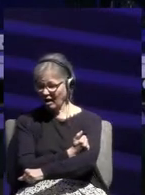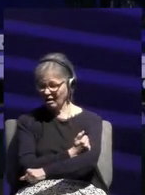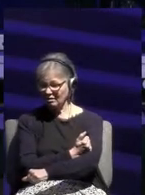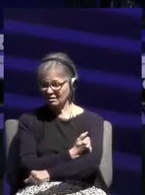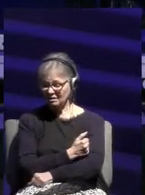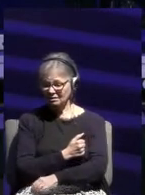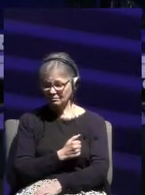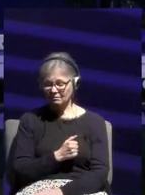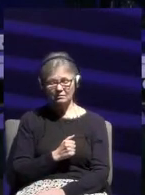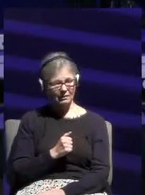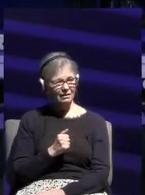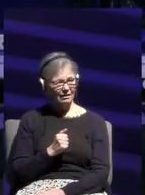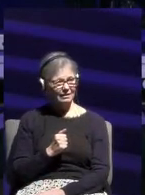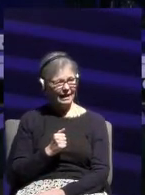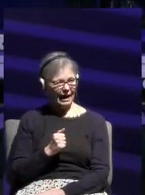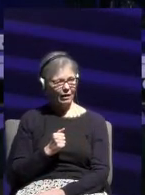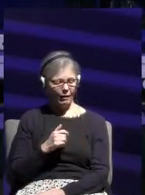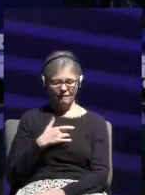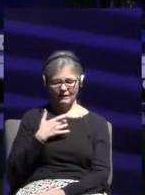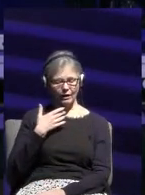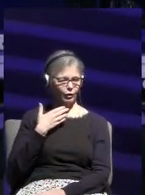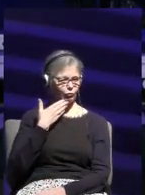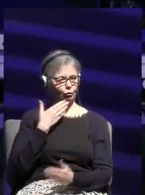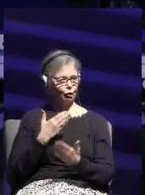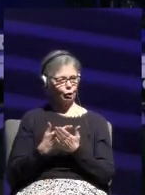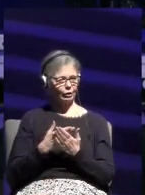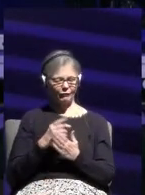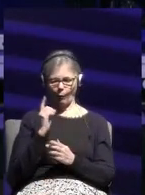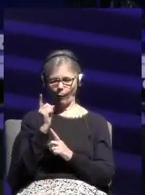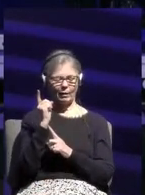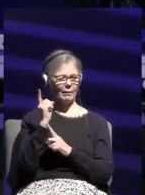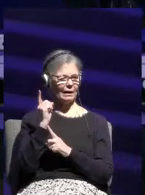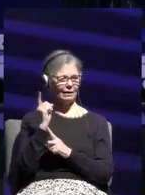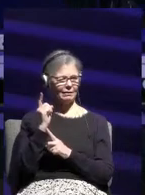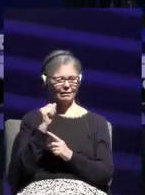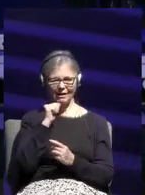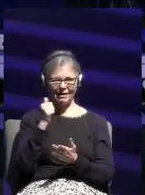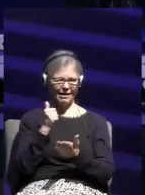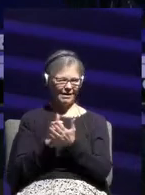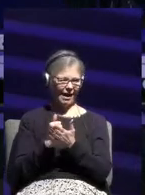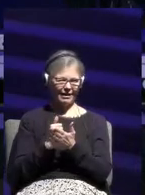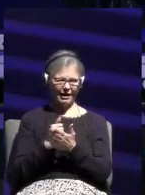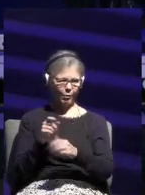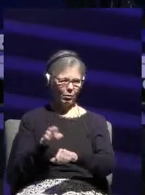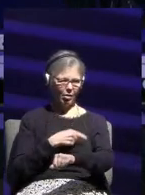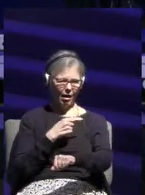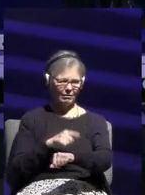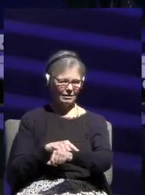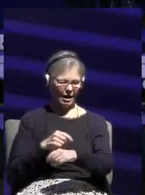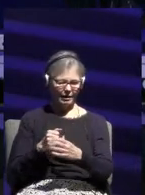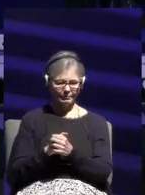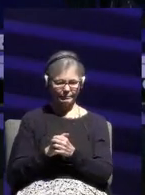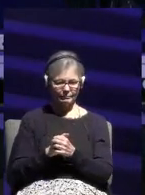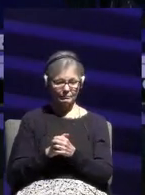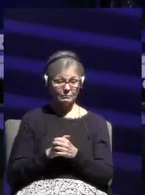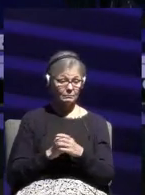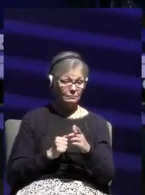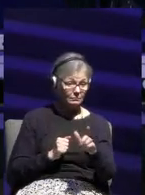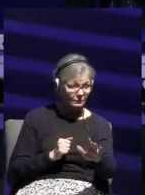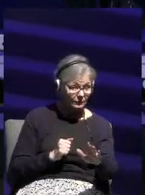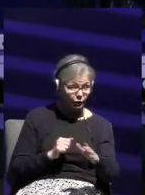take you away for a minute, but they won't help you for very long. That